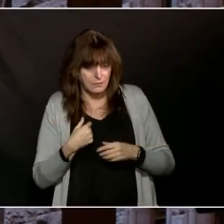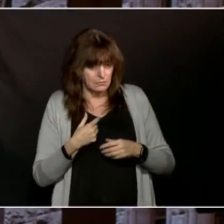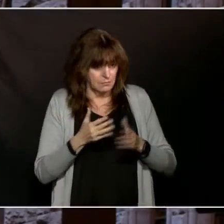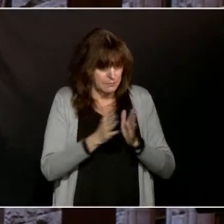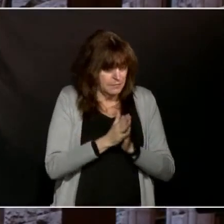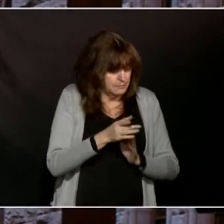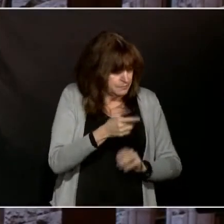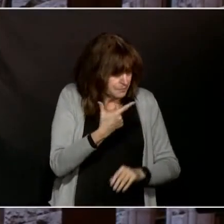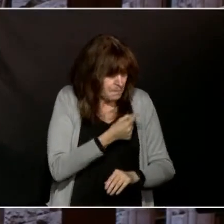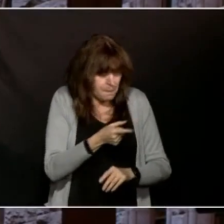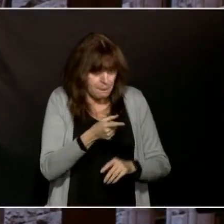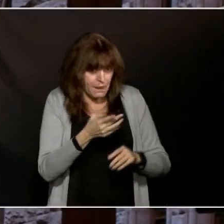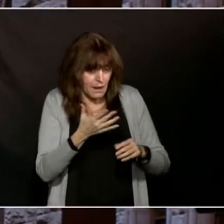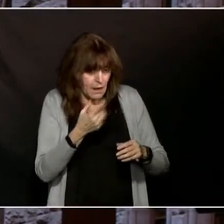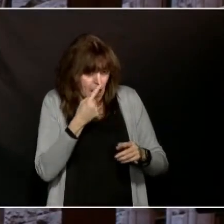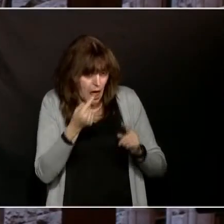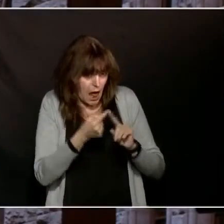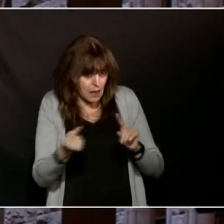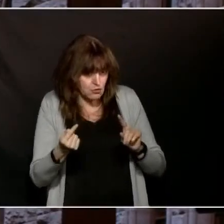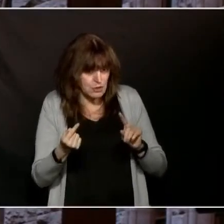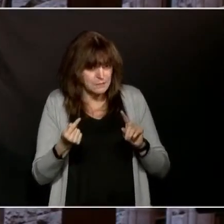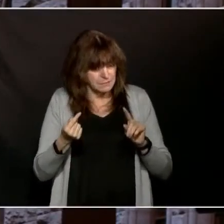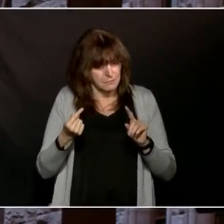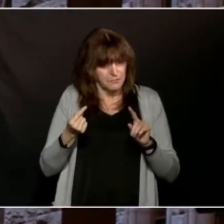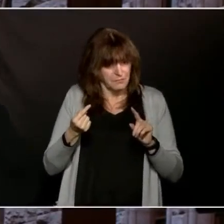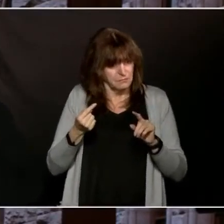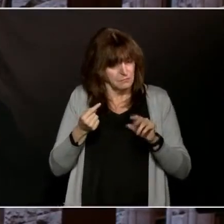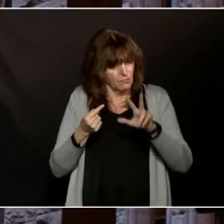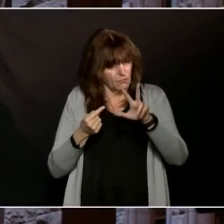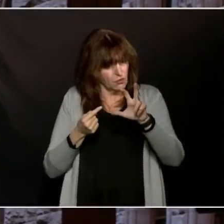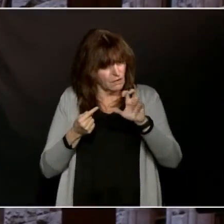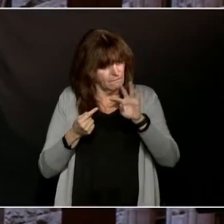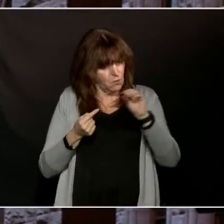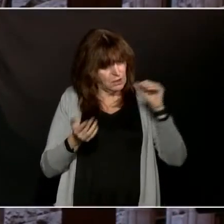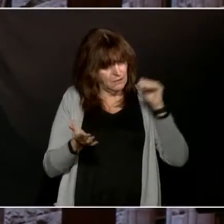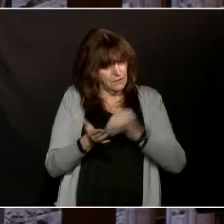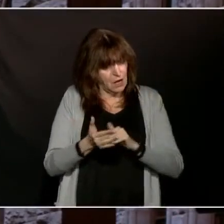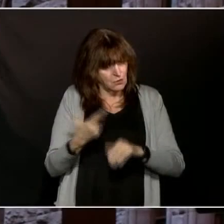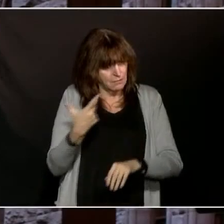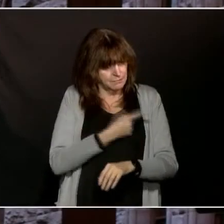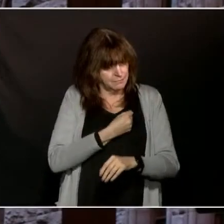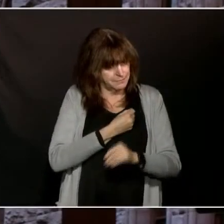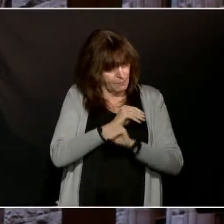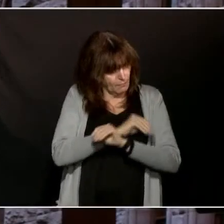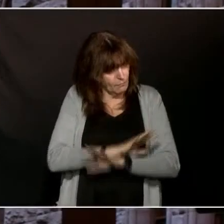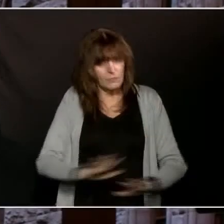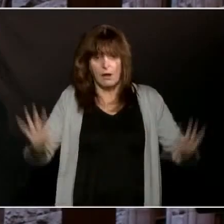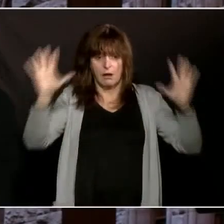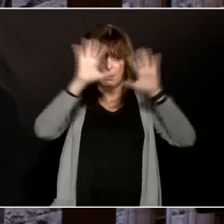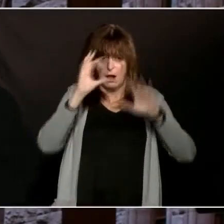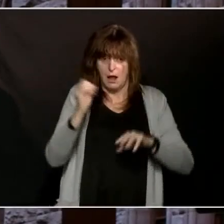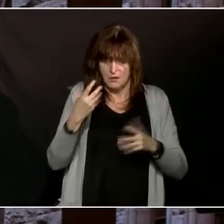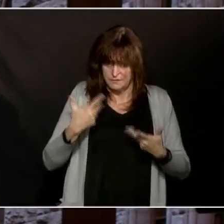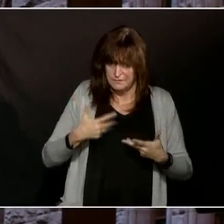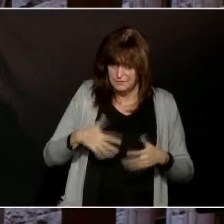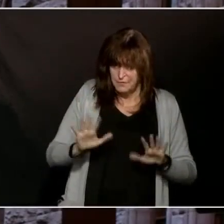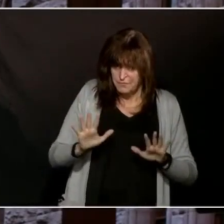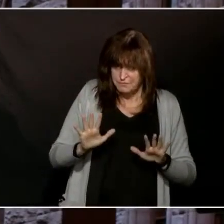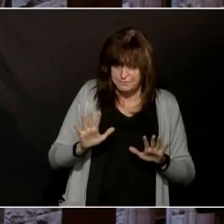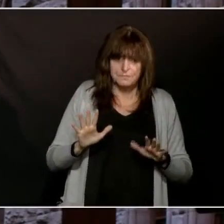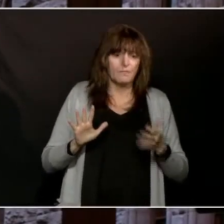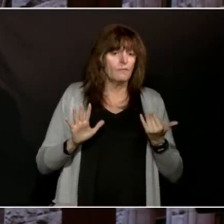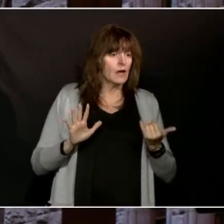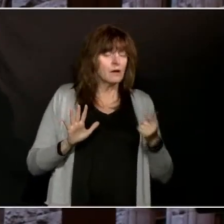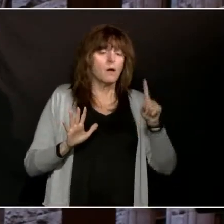over nearly 340,000 vaccinations given in Ontario, at the current time we have 193 adverse